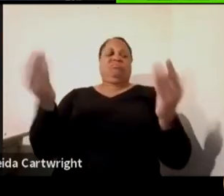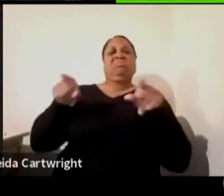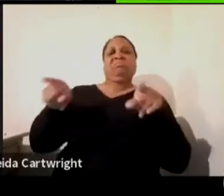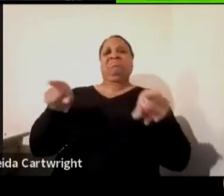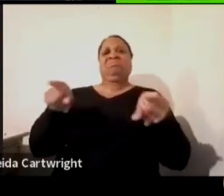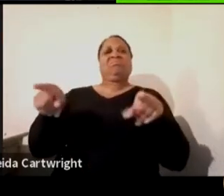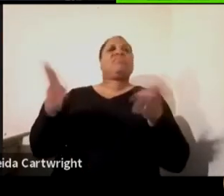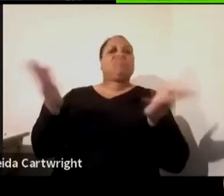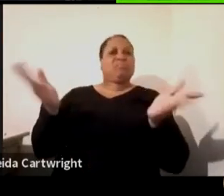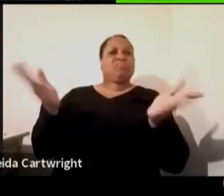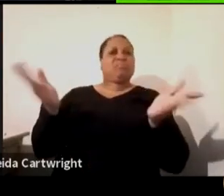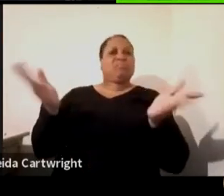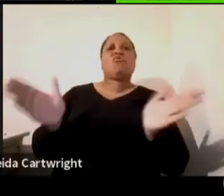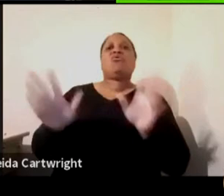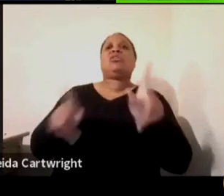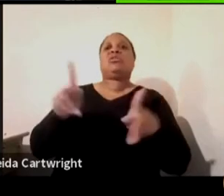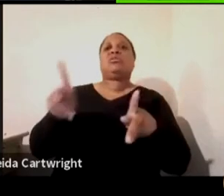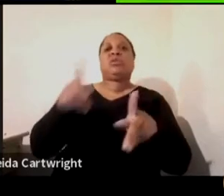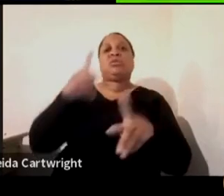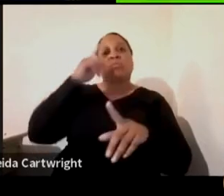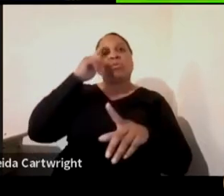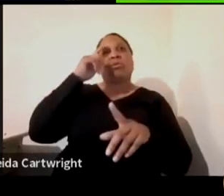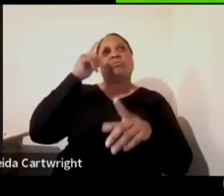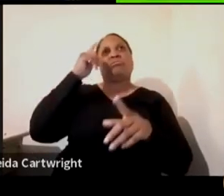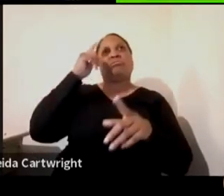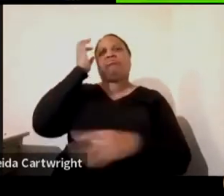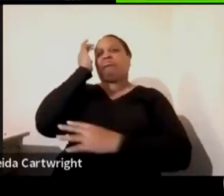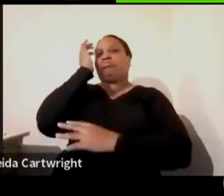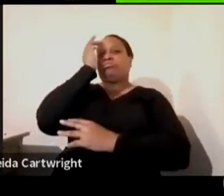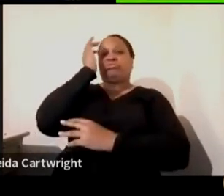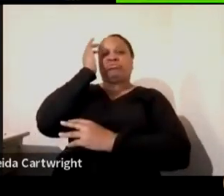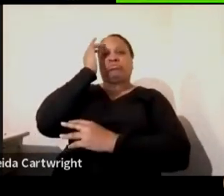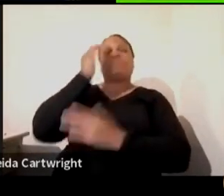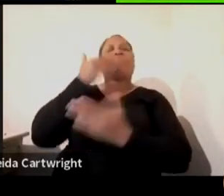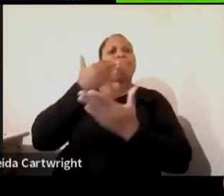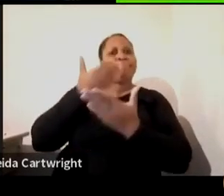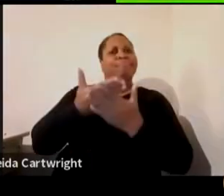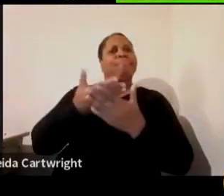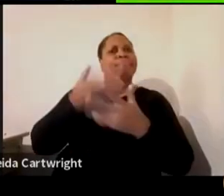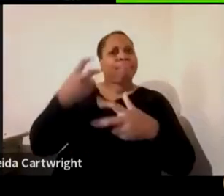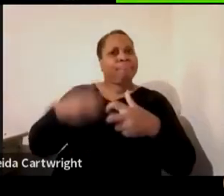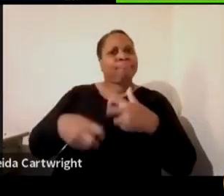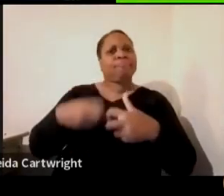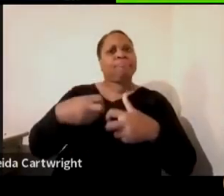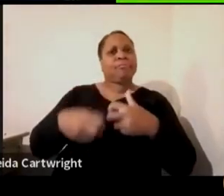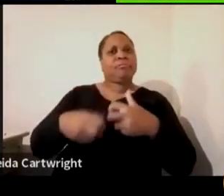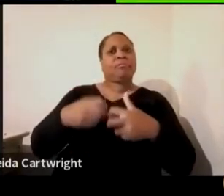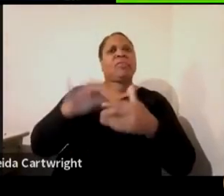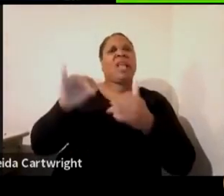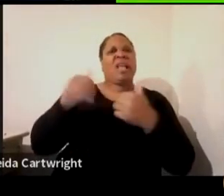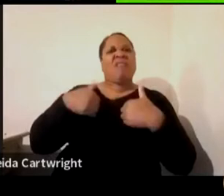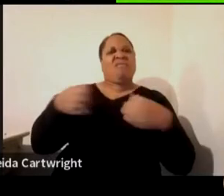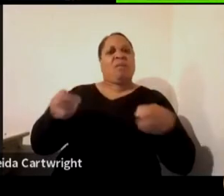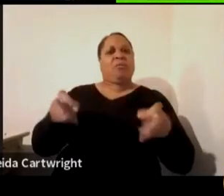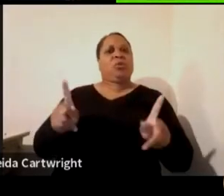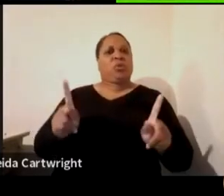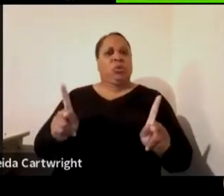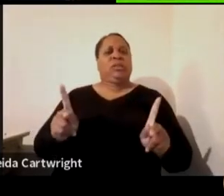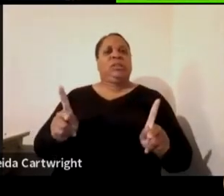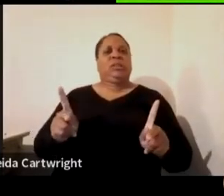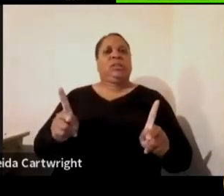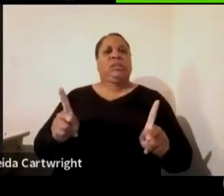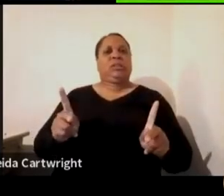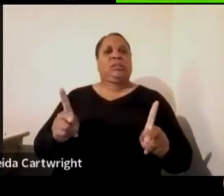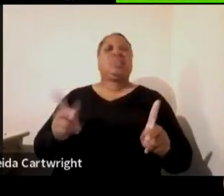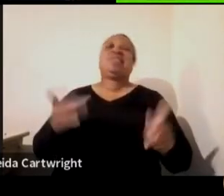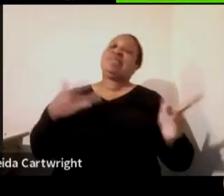would encourage people to think through this. This is a good problem to have in terms of having the opportunity to at least